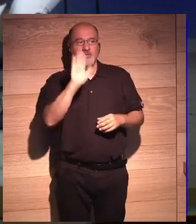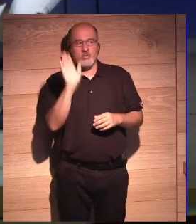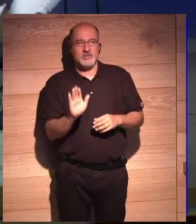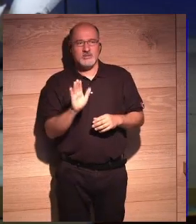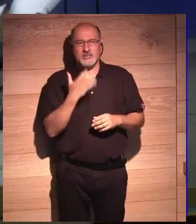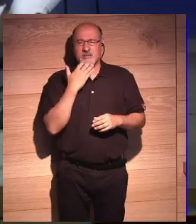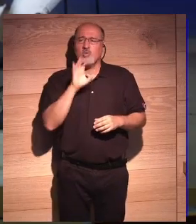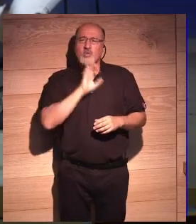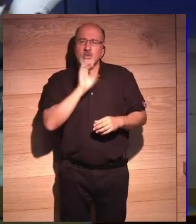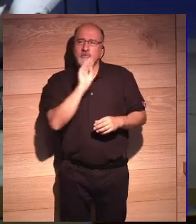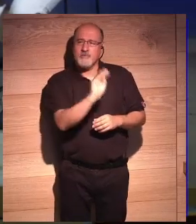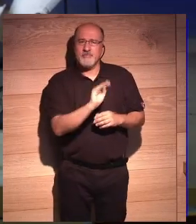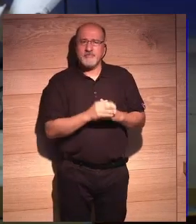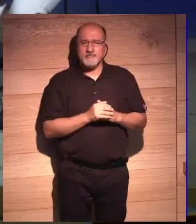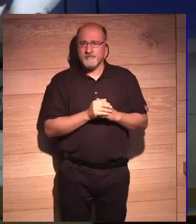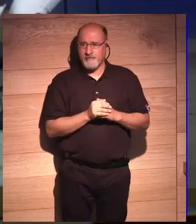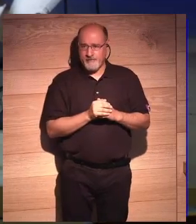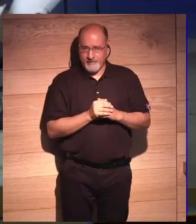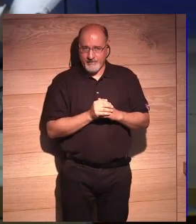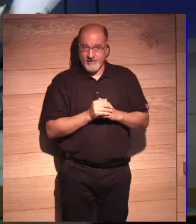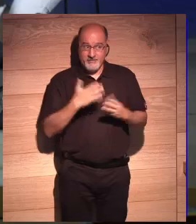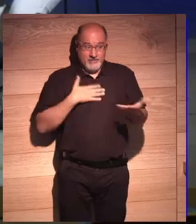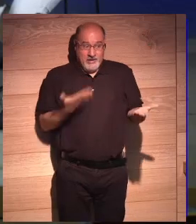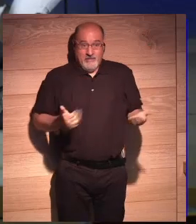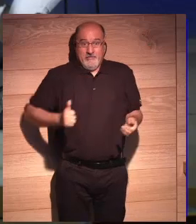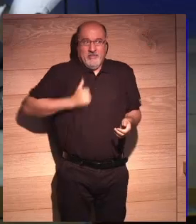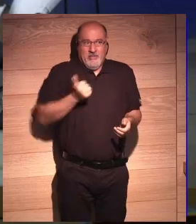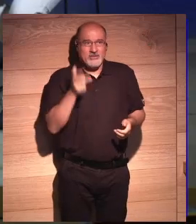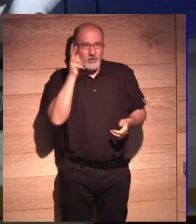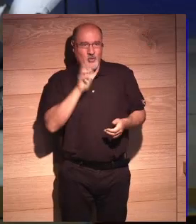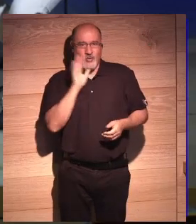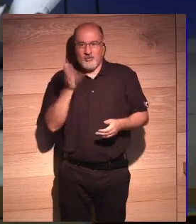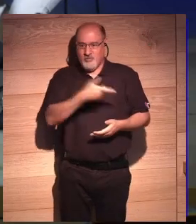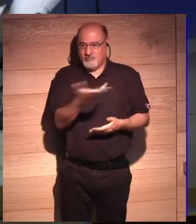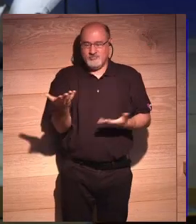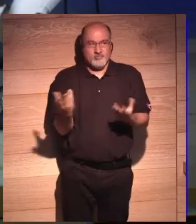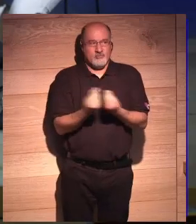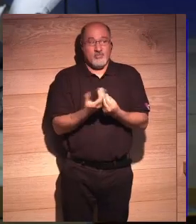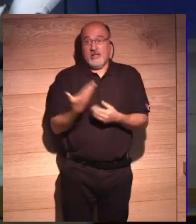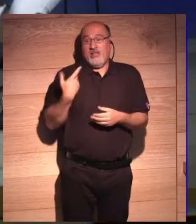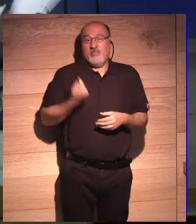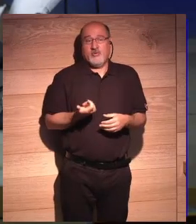because I'm not very original. But I would like to close